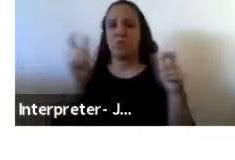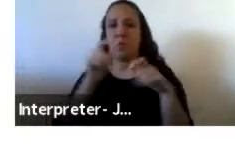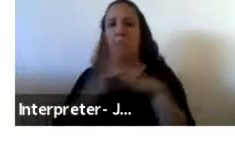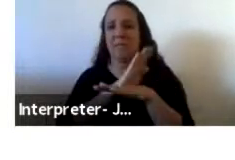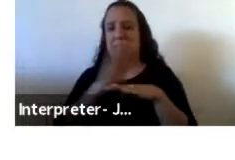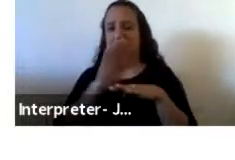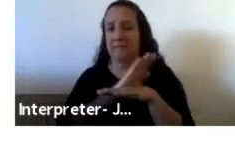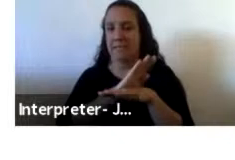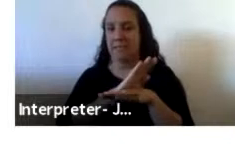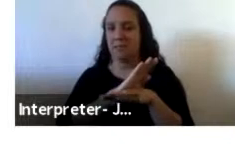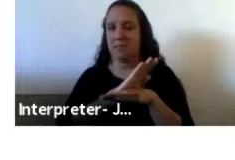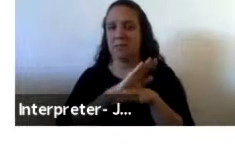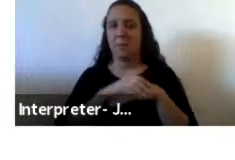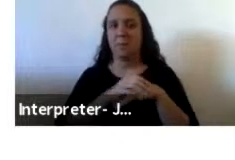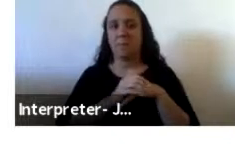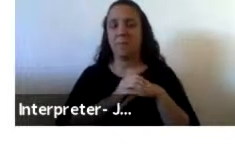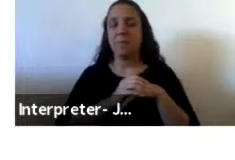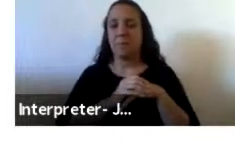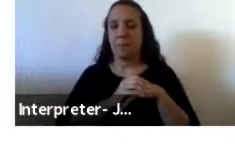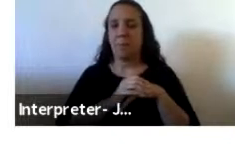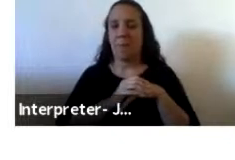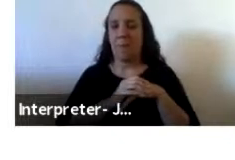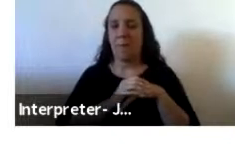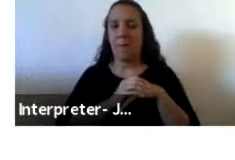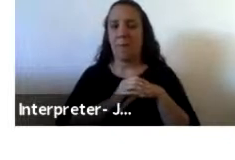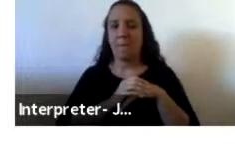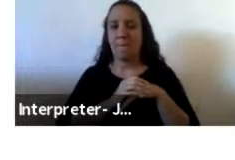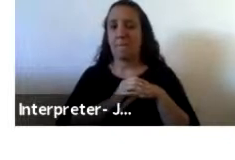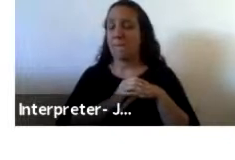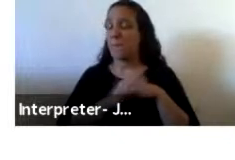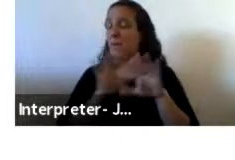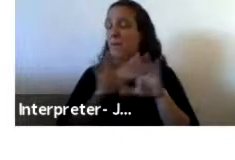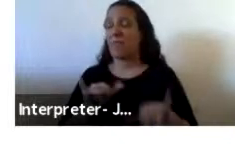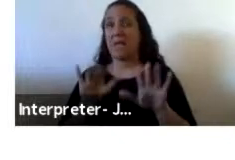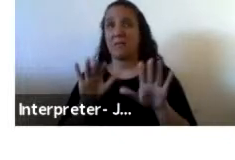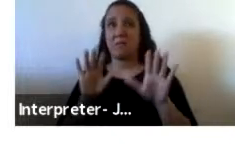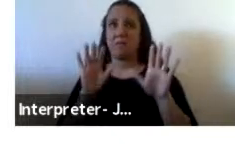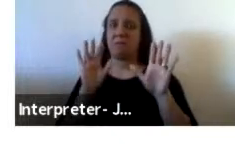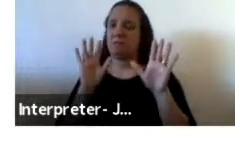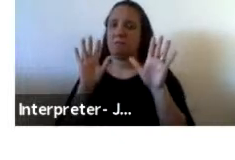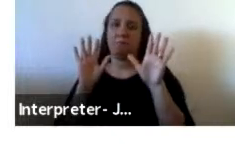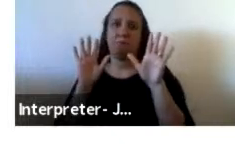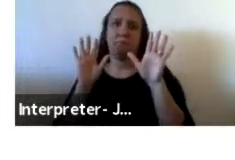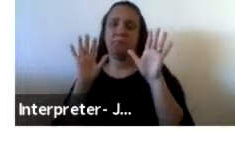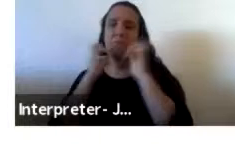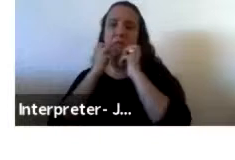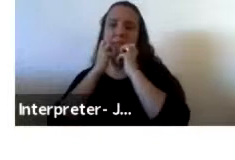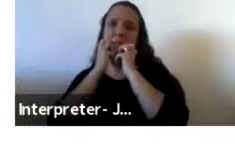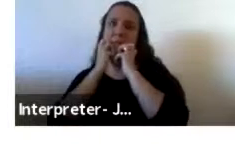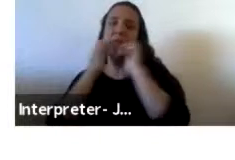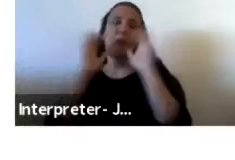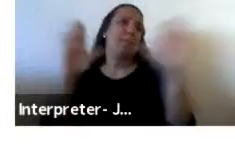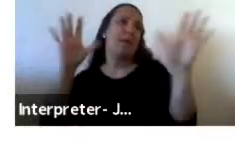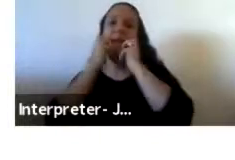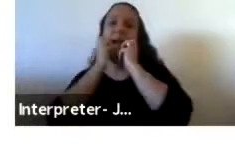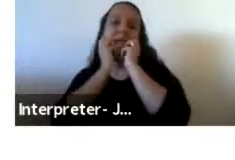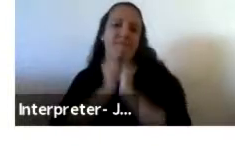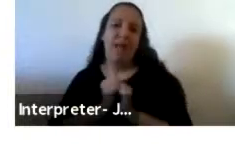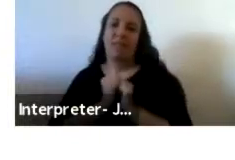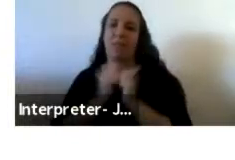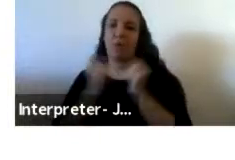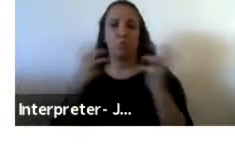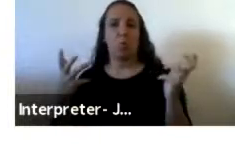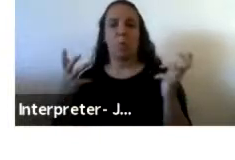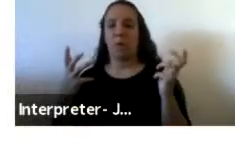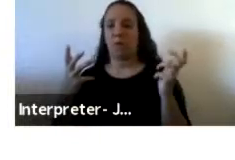actual businesses there within the community. And I think that for me, I value things like that. And one of the things that